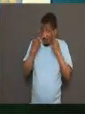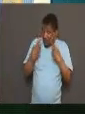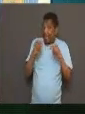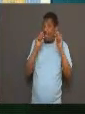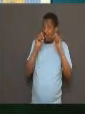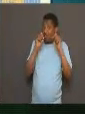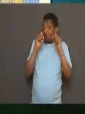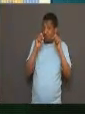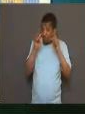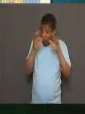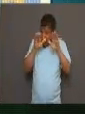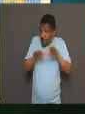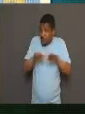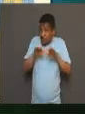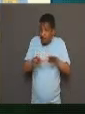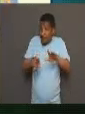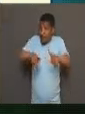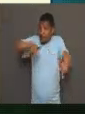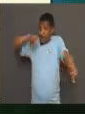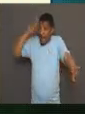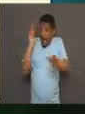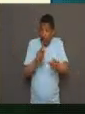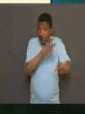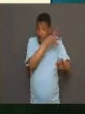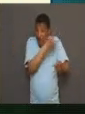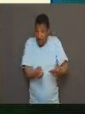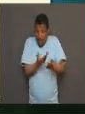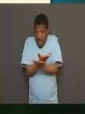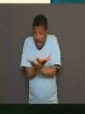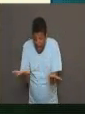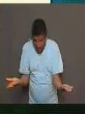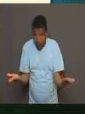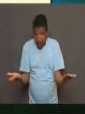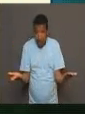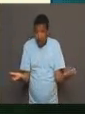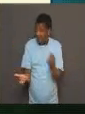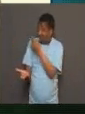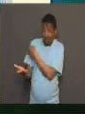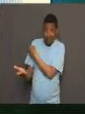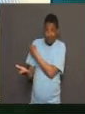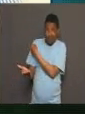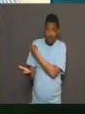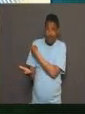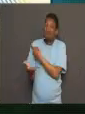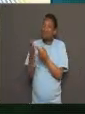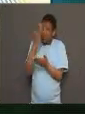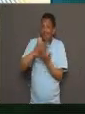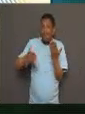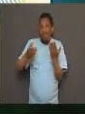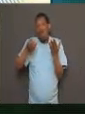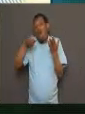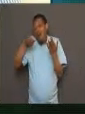to maintain the accuracy of one of these features, some